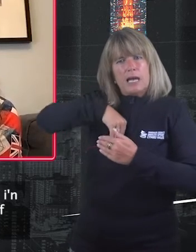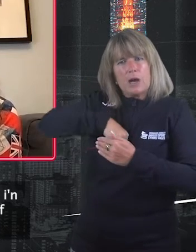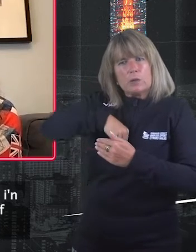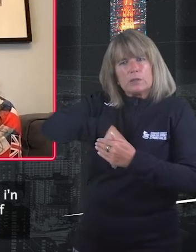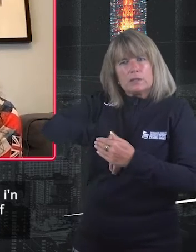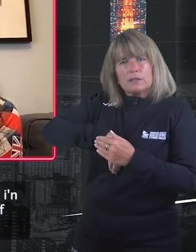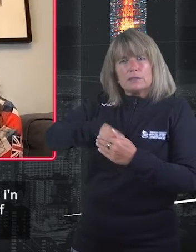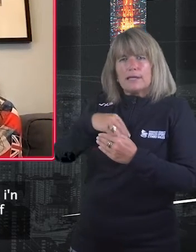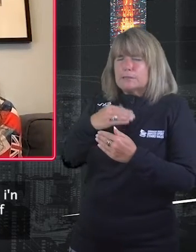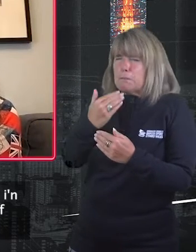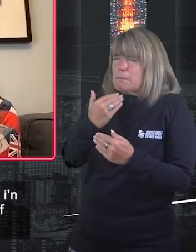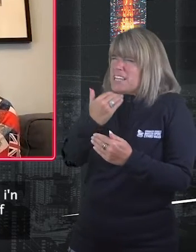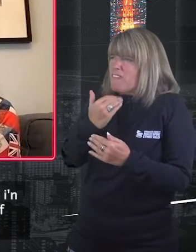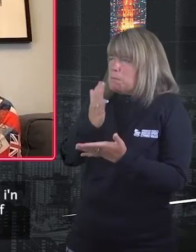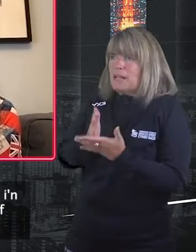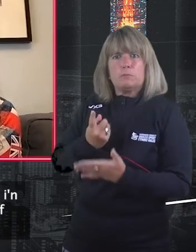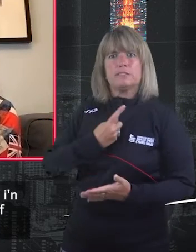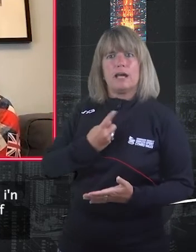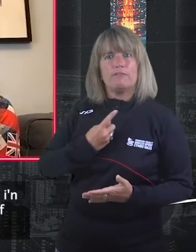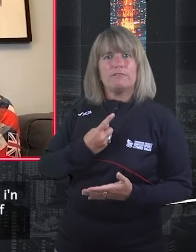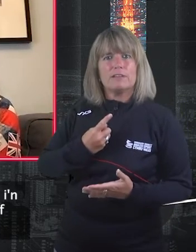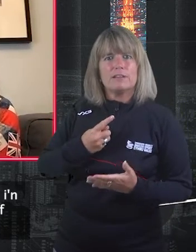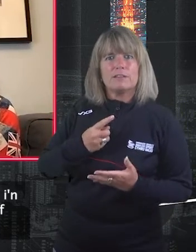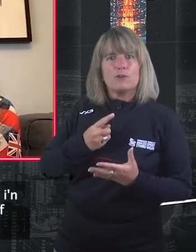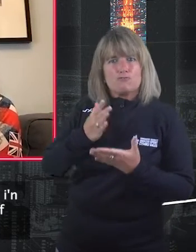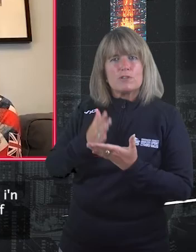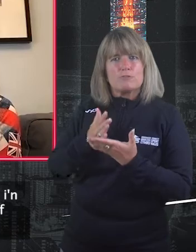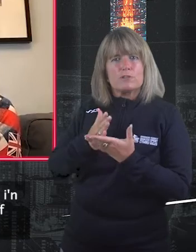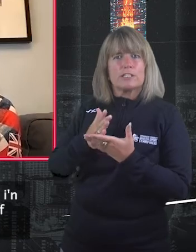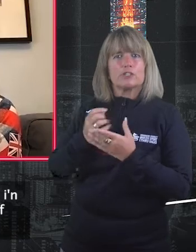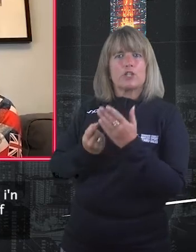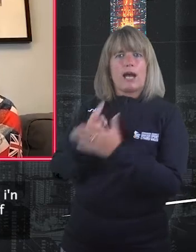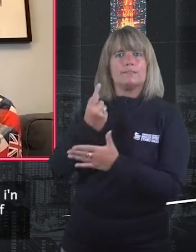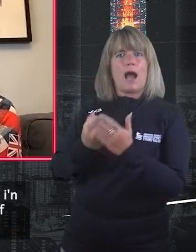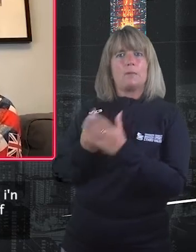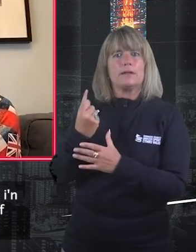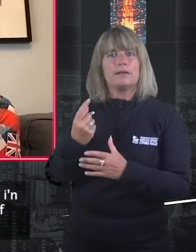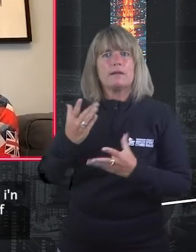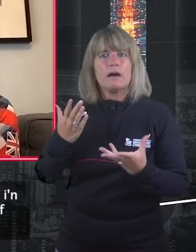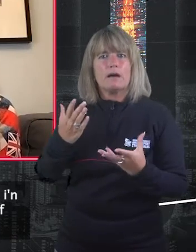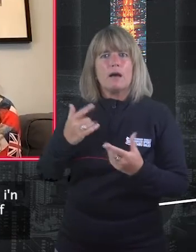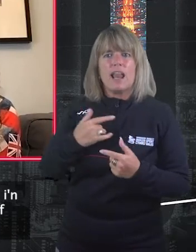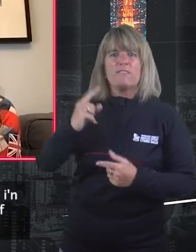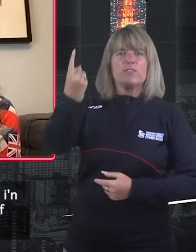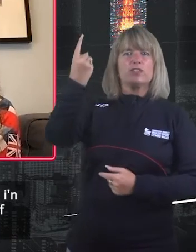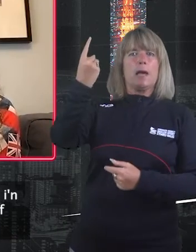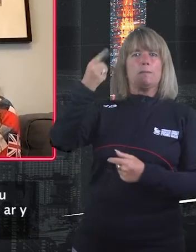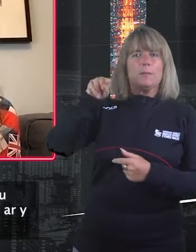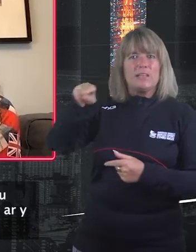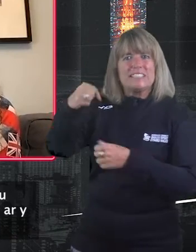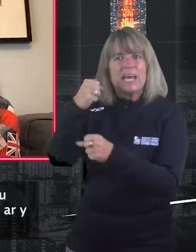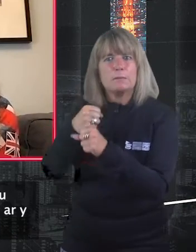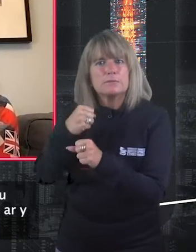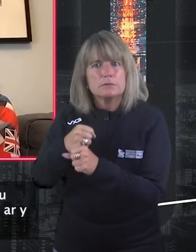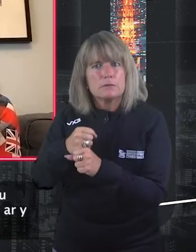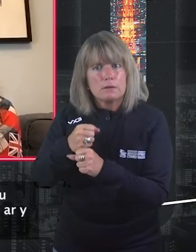I knew that I was capable of it, but I don't think I deep down believed it enough for it to ever really have had a realistic chance of happening. Whereas